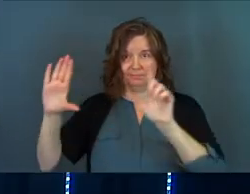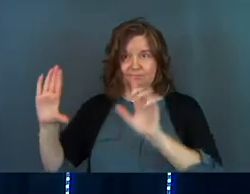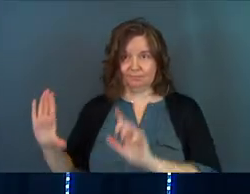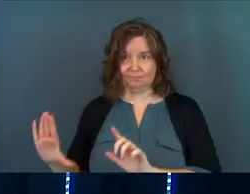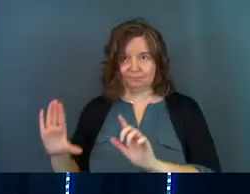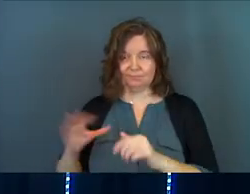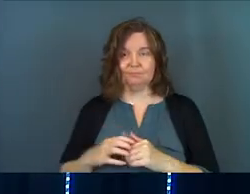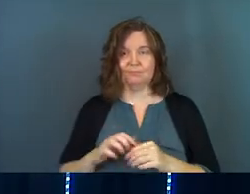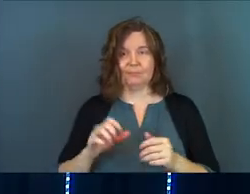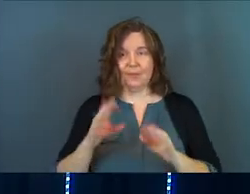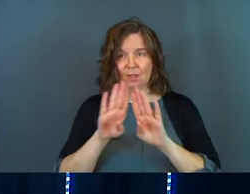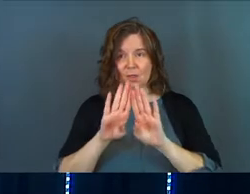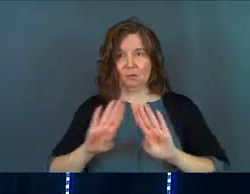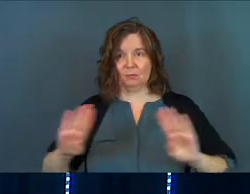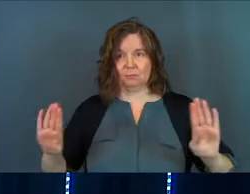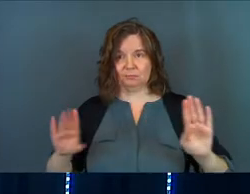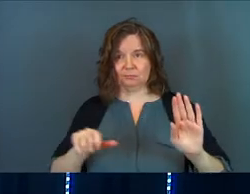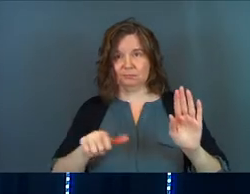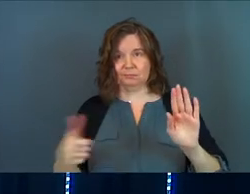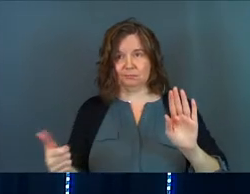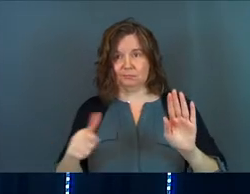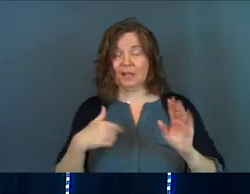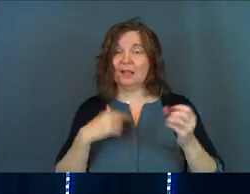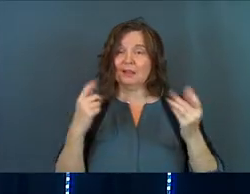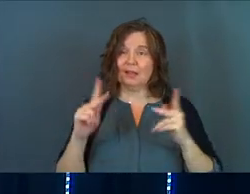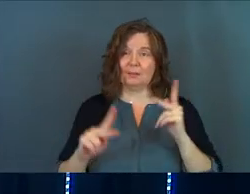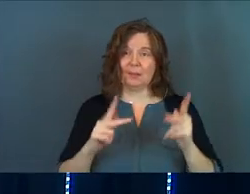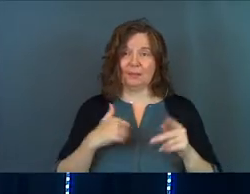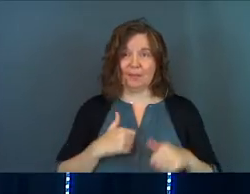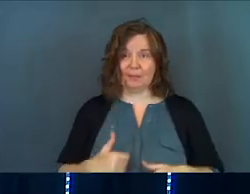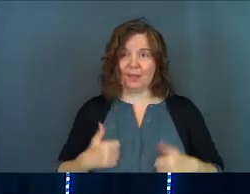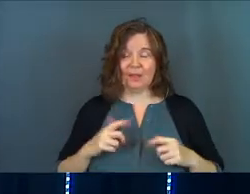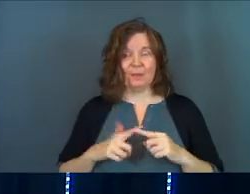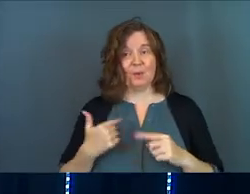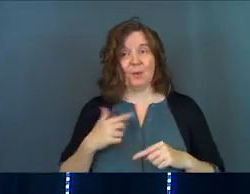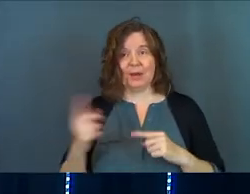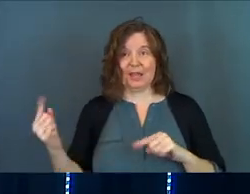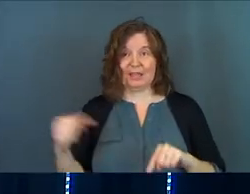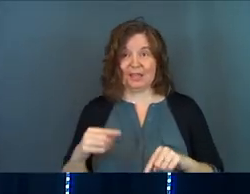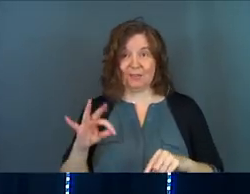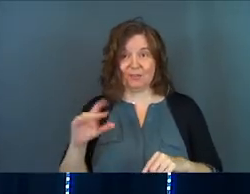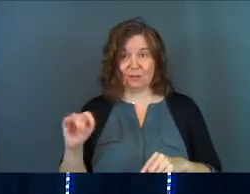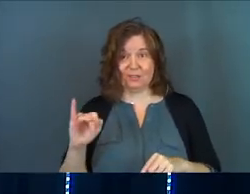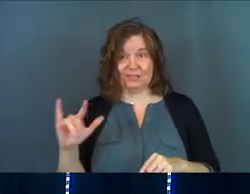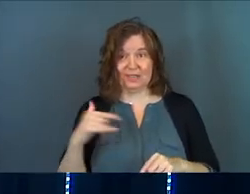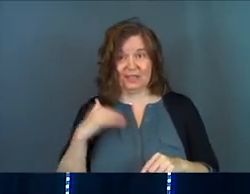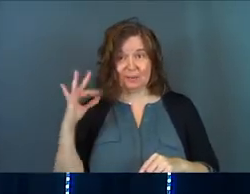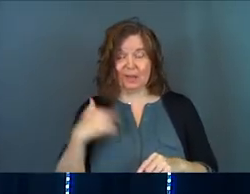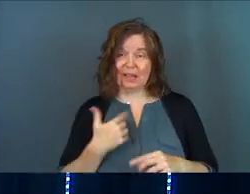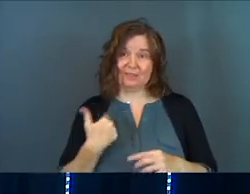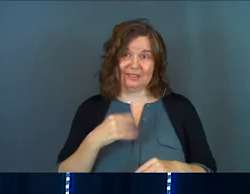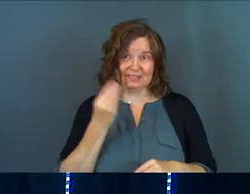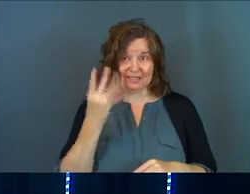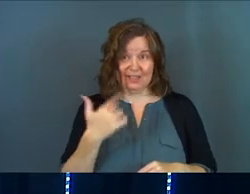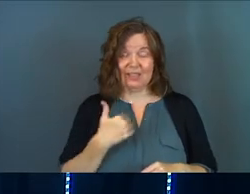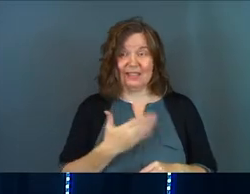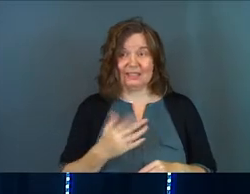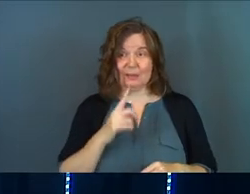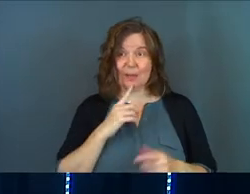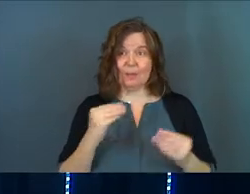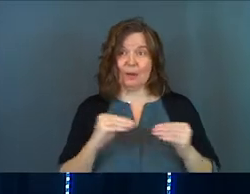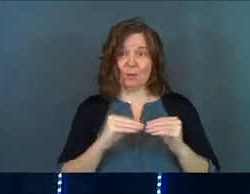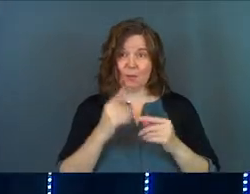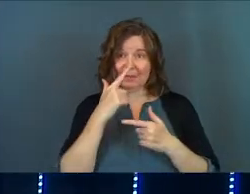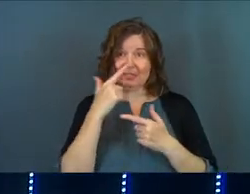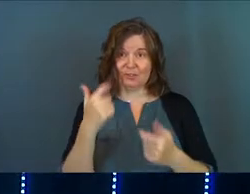right behind that screen. I baptized a lot of people in my life, but man, when I came to Fort Sill as a pastor, I got to tell you, things got